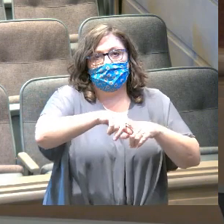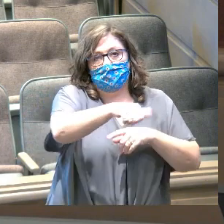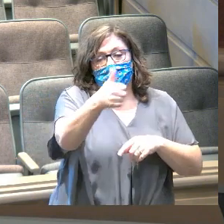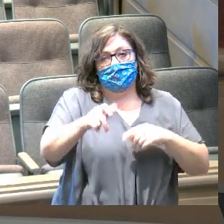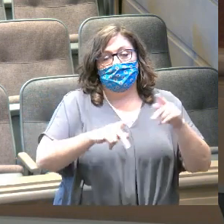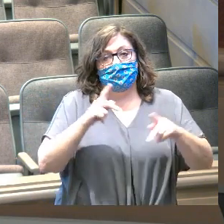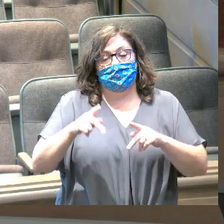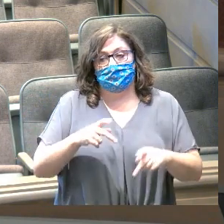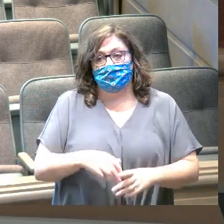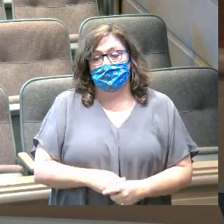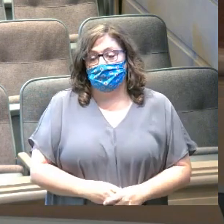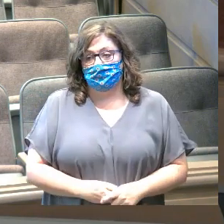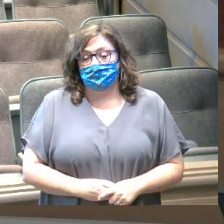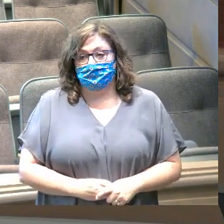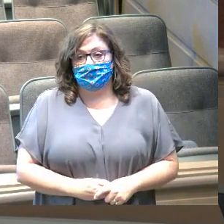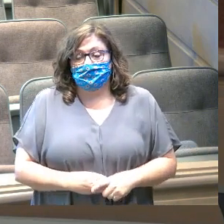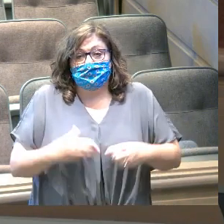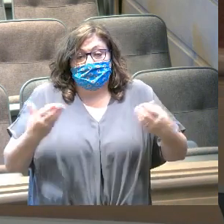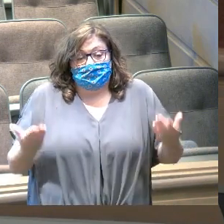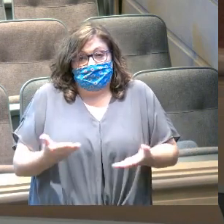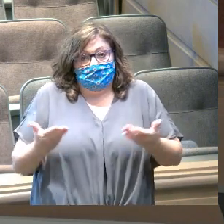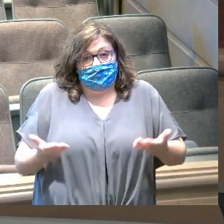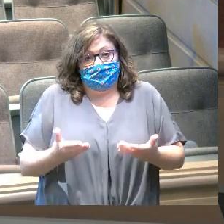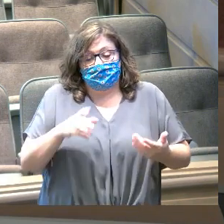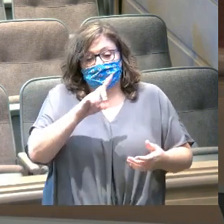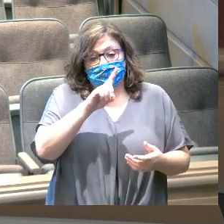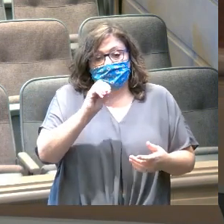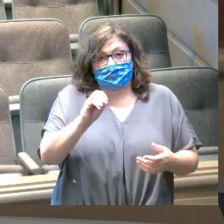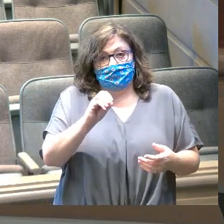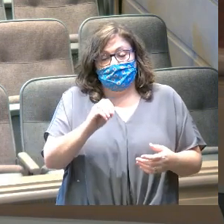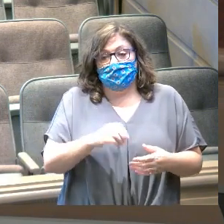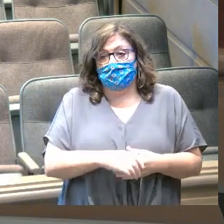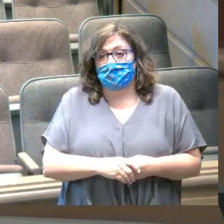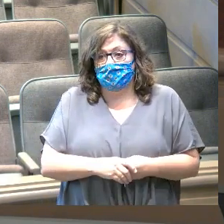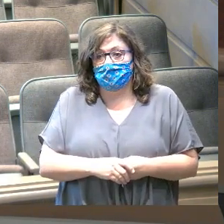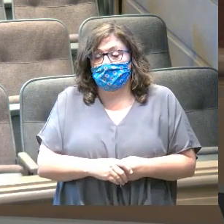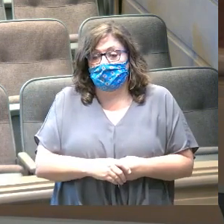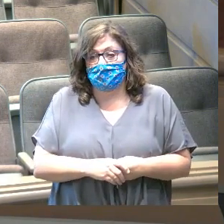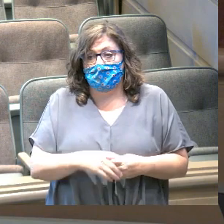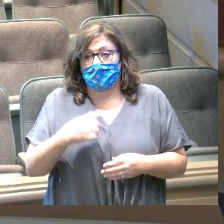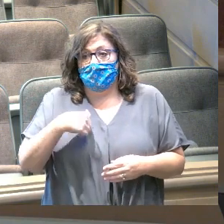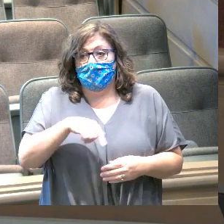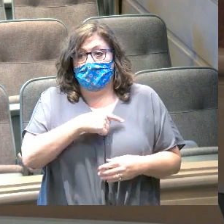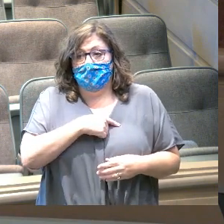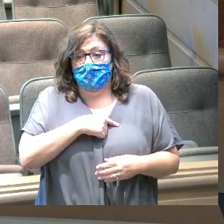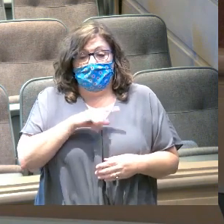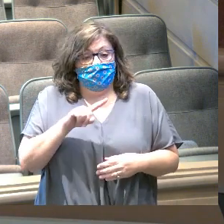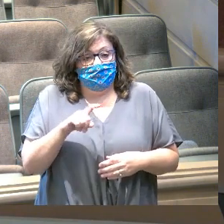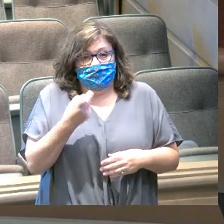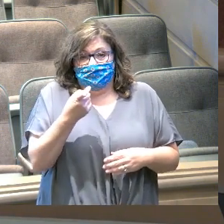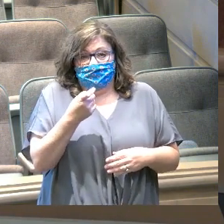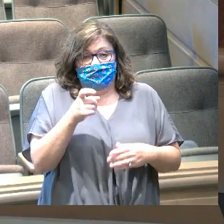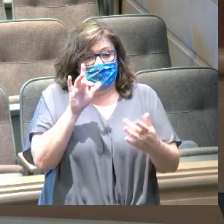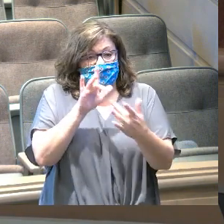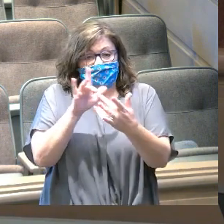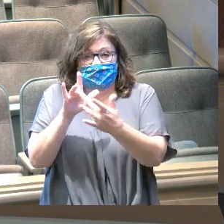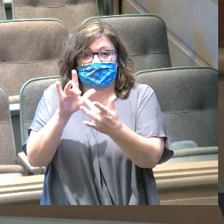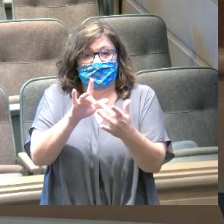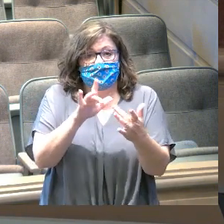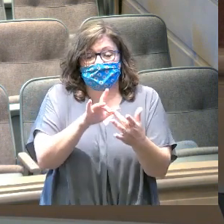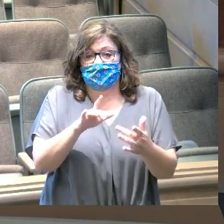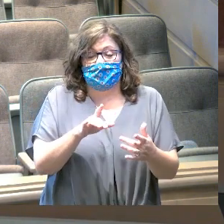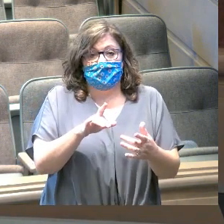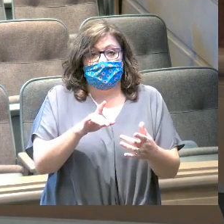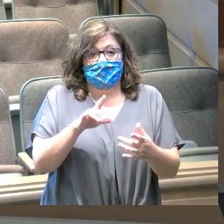We in Albany and Dougherty County were unable to adequately contact trace because of the sudden and